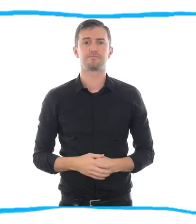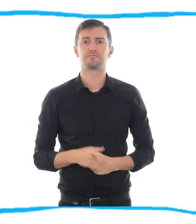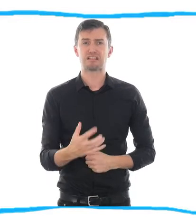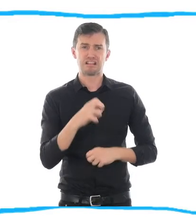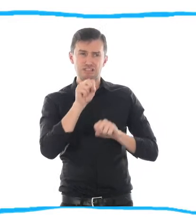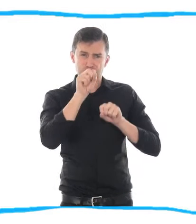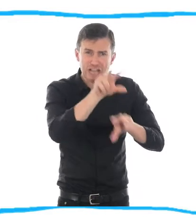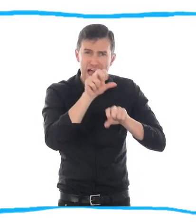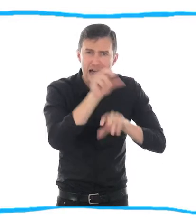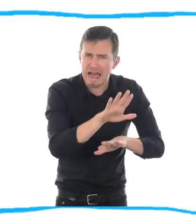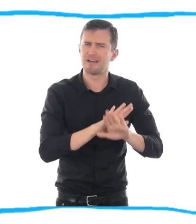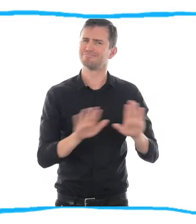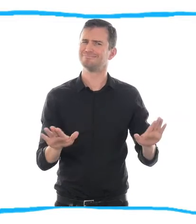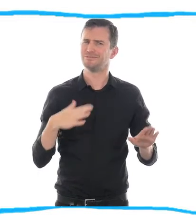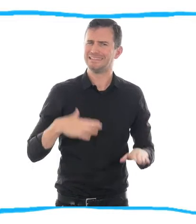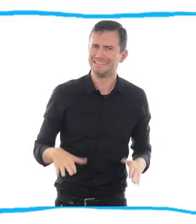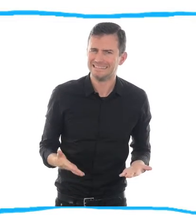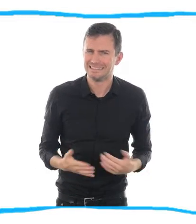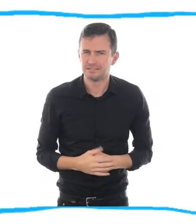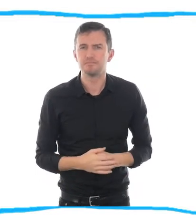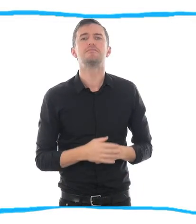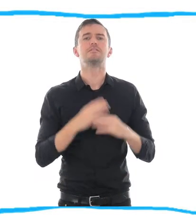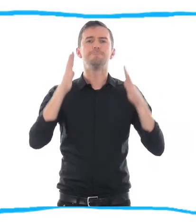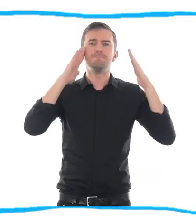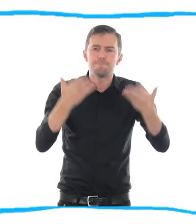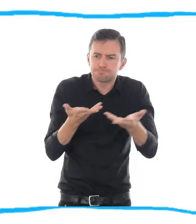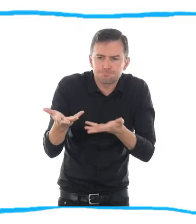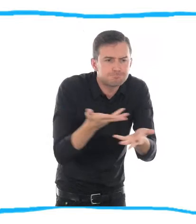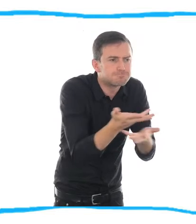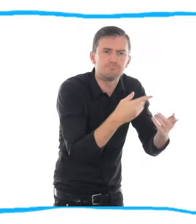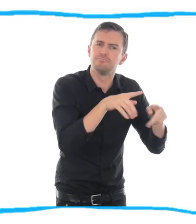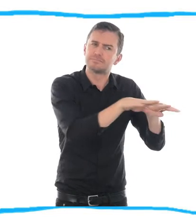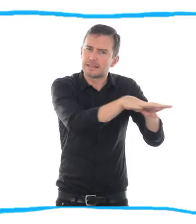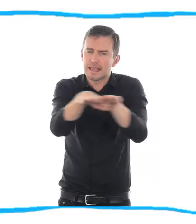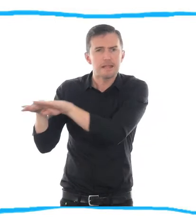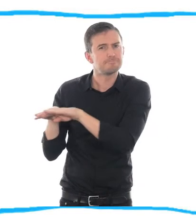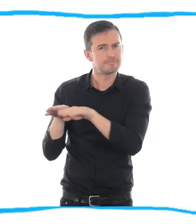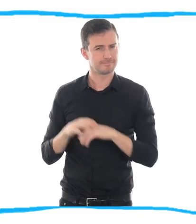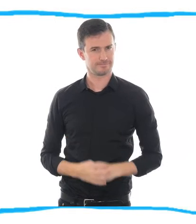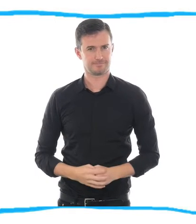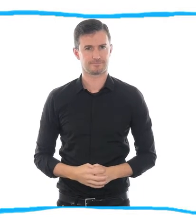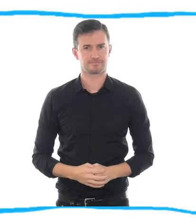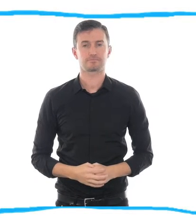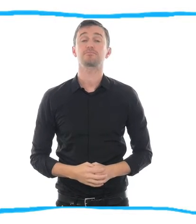There is never a need to shout at someone with a disability, whether their impairment is to do with hearing or otherwise.